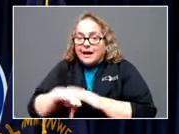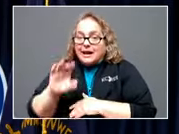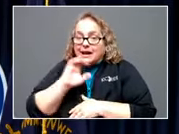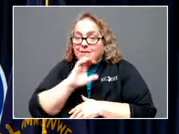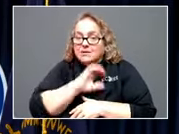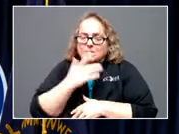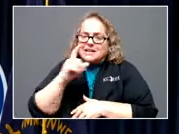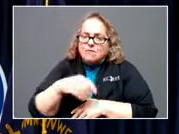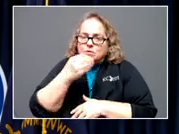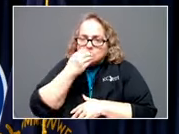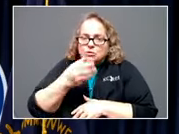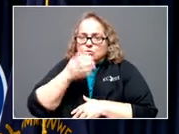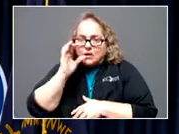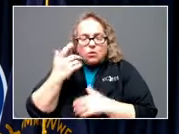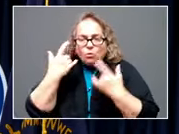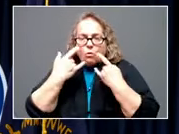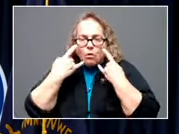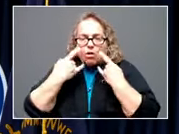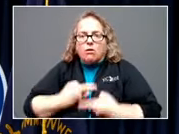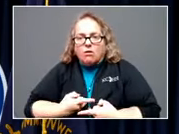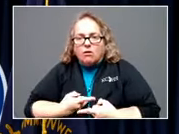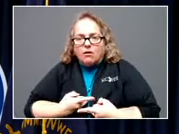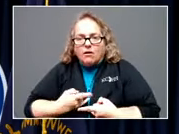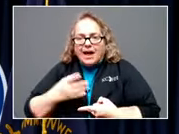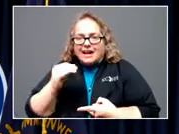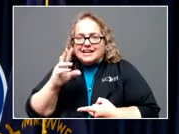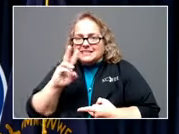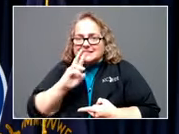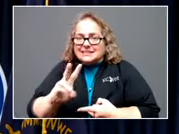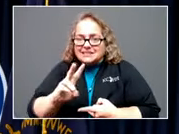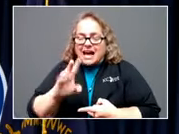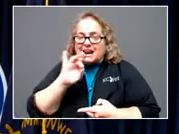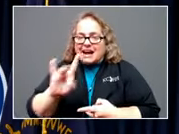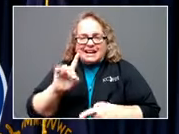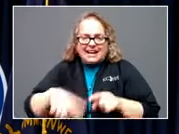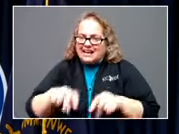drink, and you don't set a 6-year-old or an 8-year-old all by themselves in the corner just to